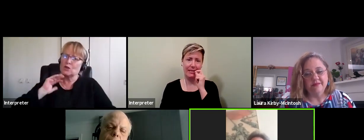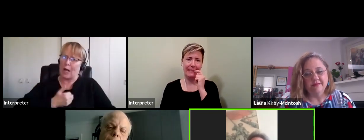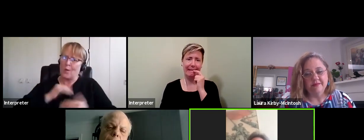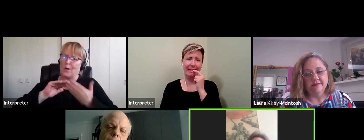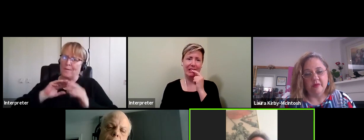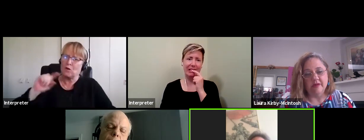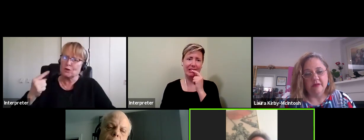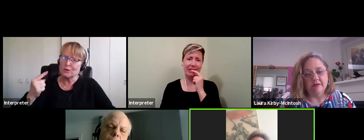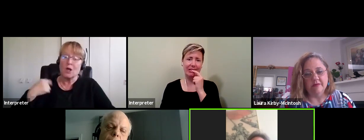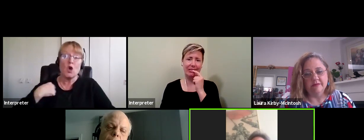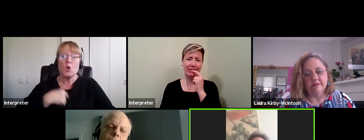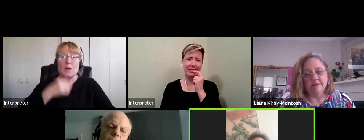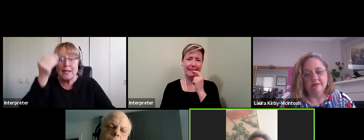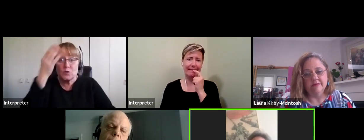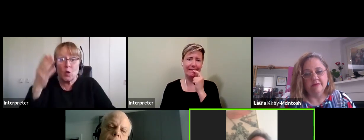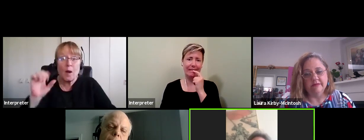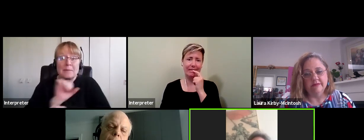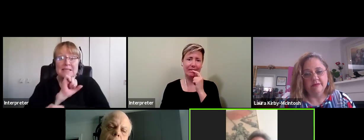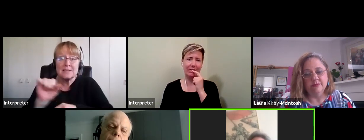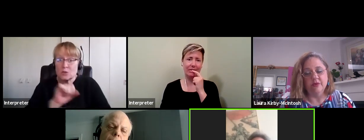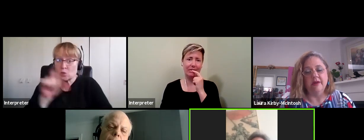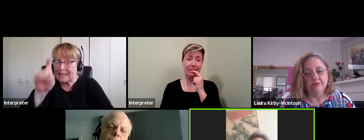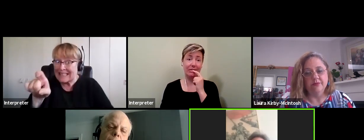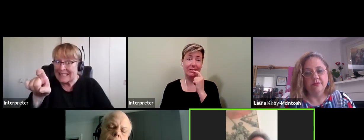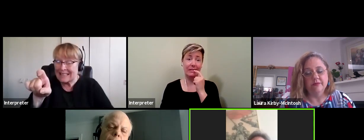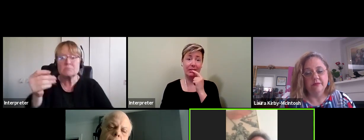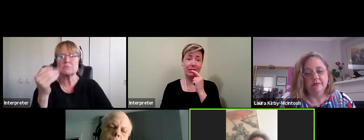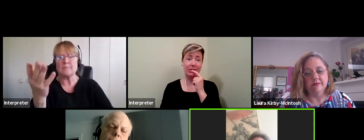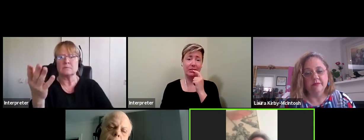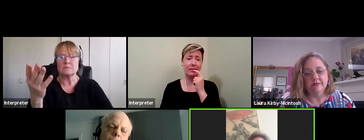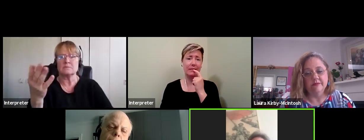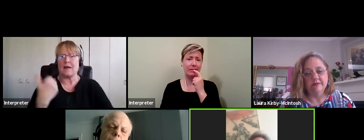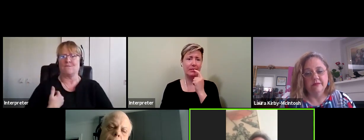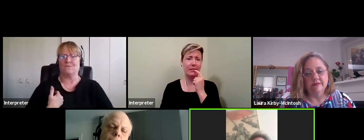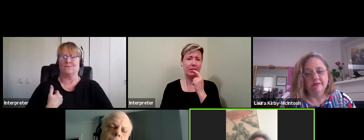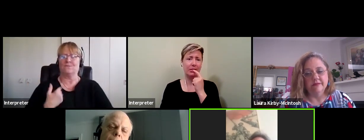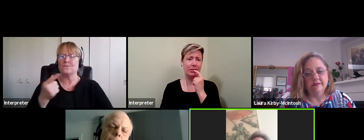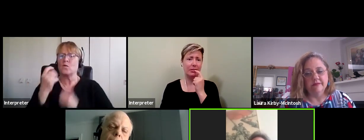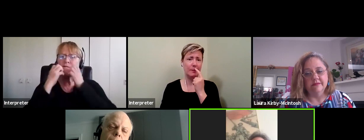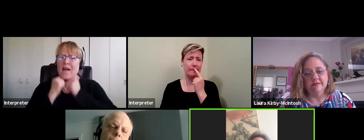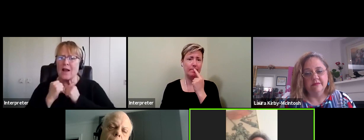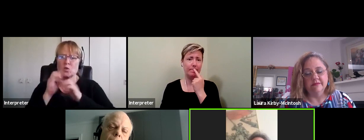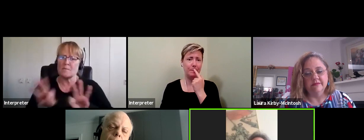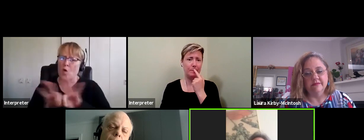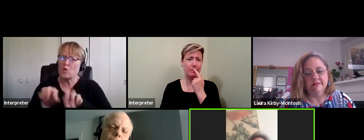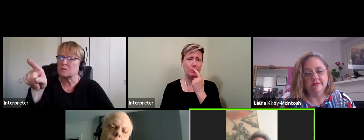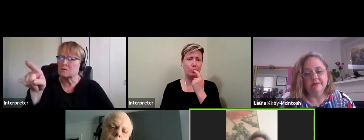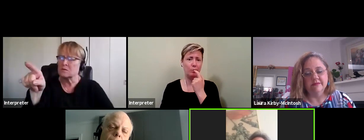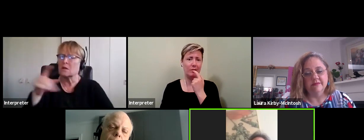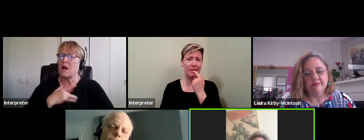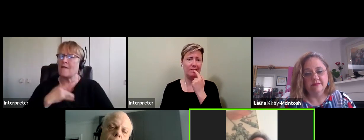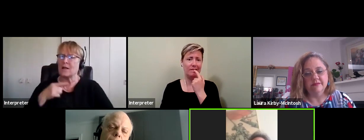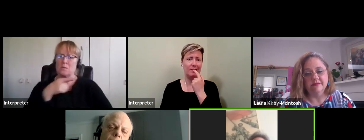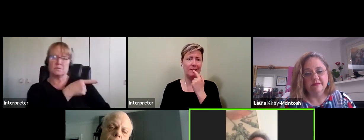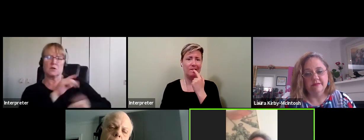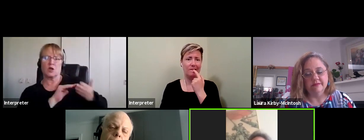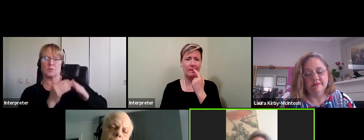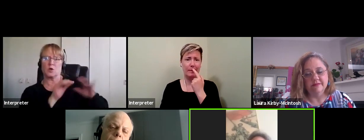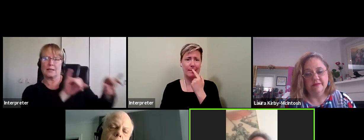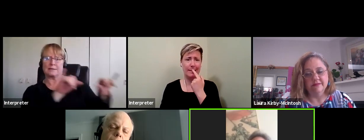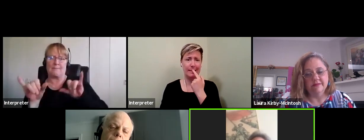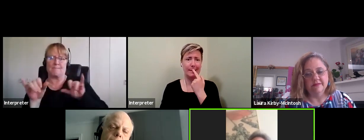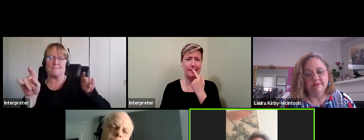business, whatever you need, you will have. You are important to us. We value you. And I think we need to do the same thing in our communities. We need to